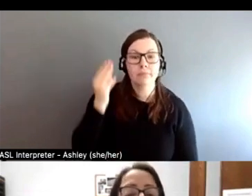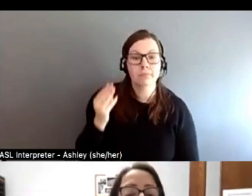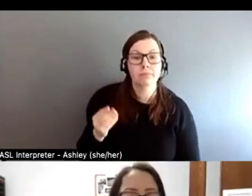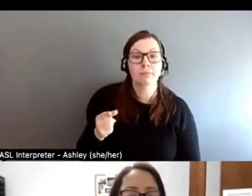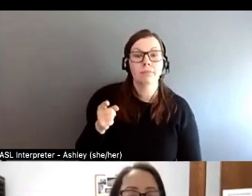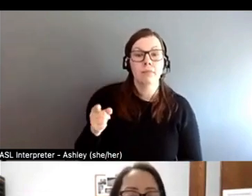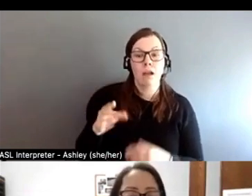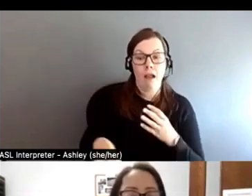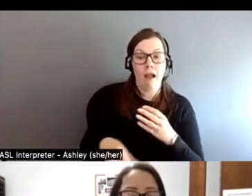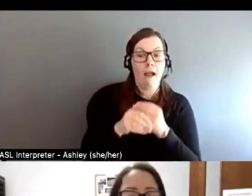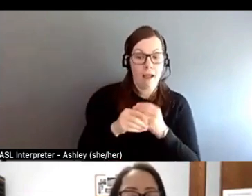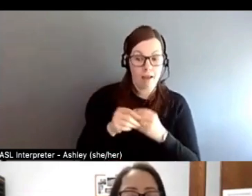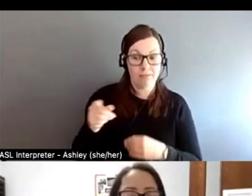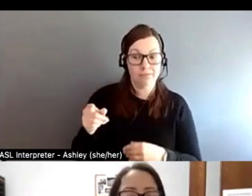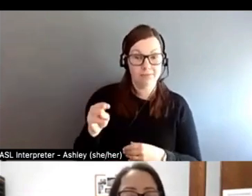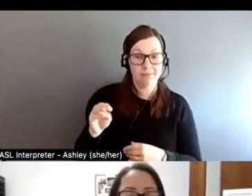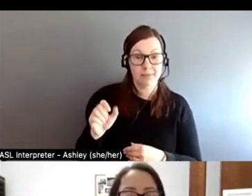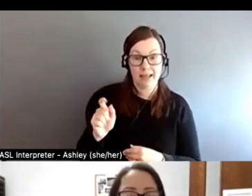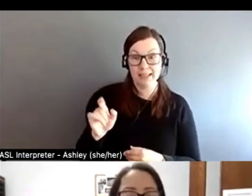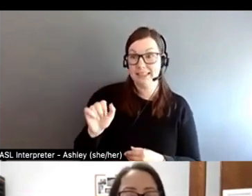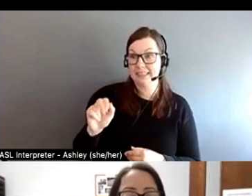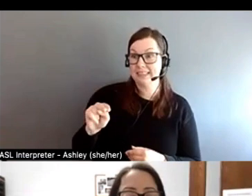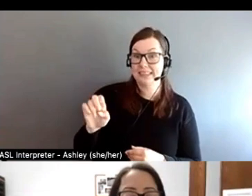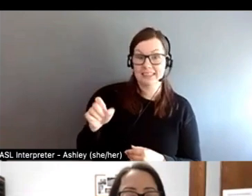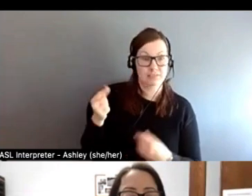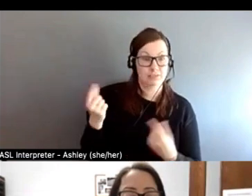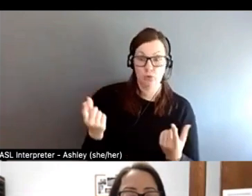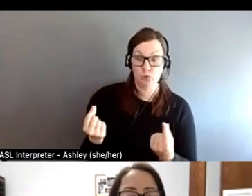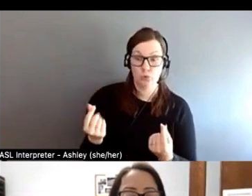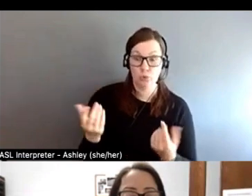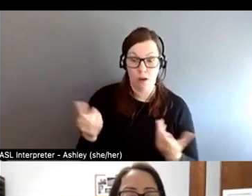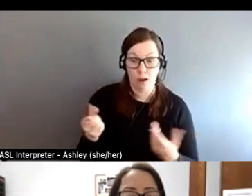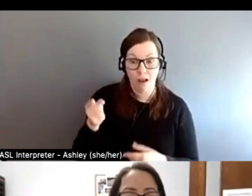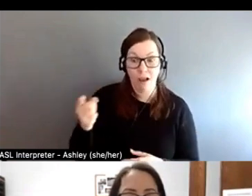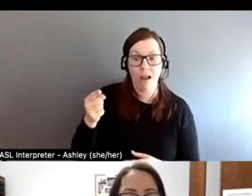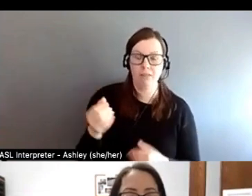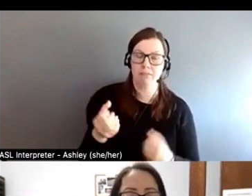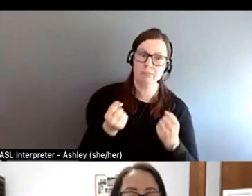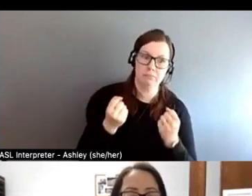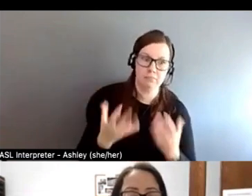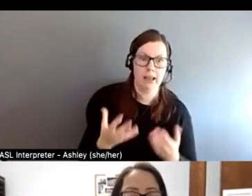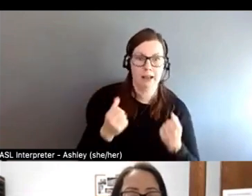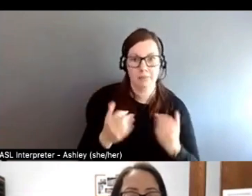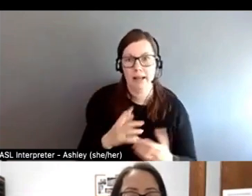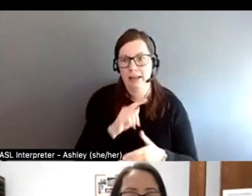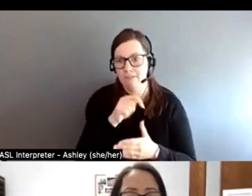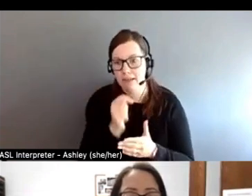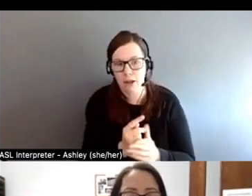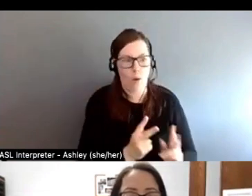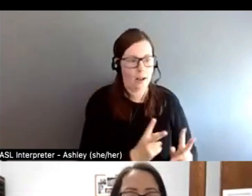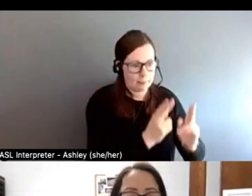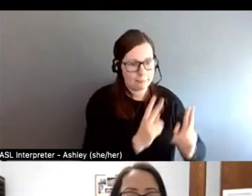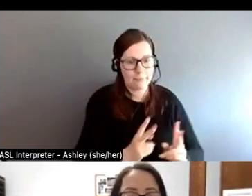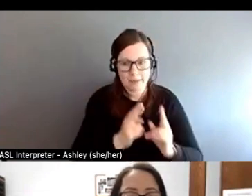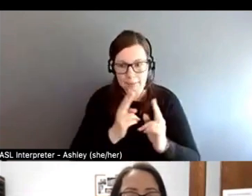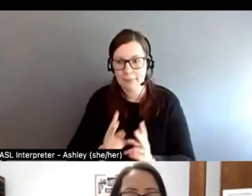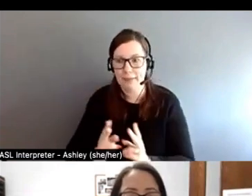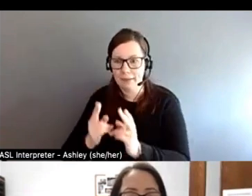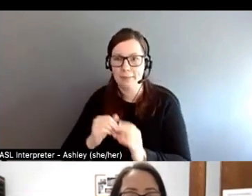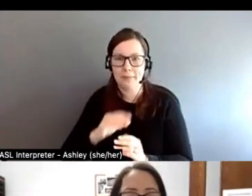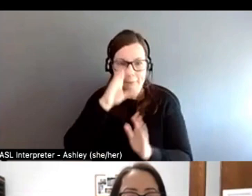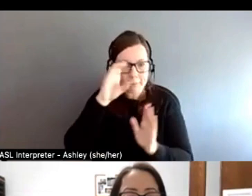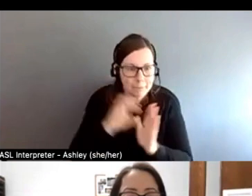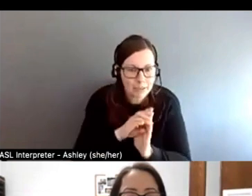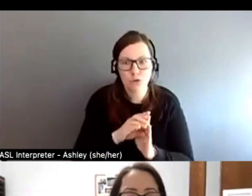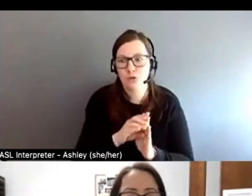can do a bit of transitions or narration with the image in the background to kind of combine it together. And when Maxine refers to